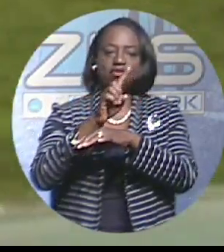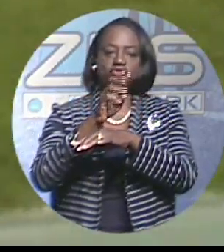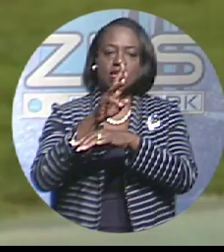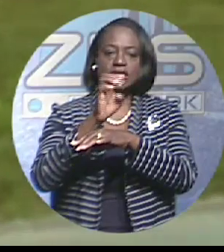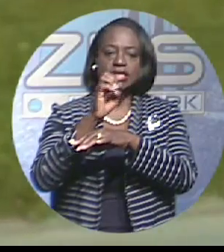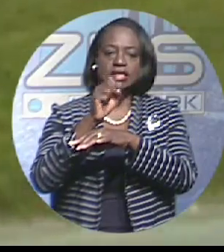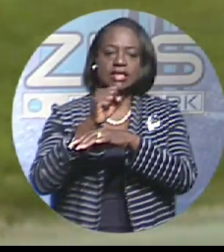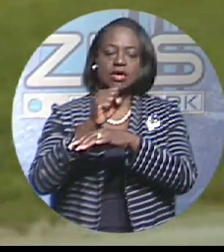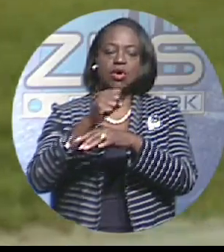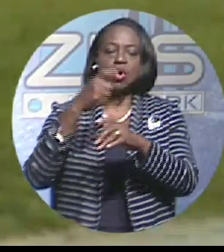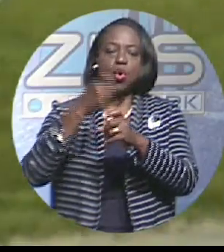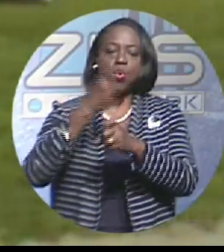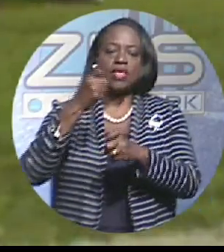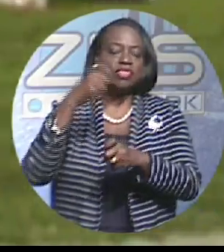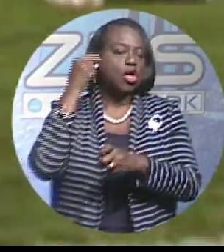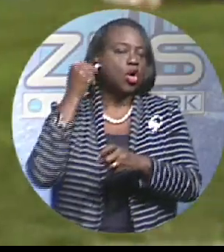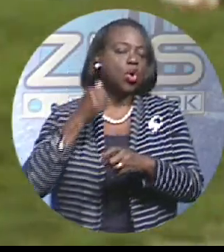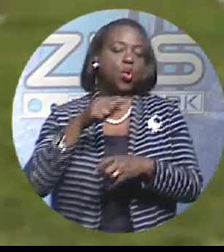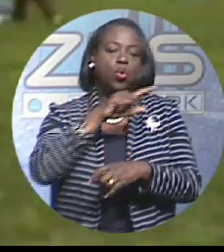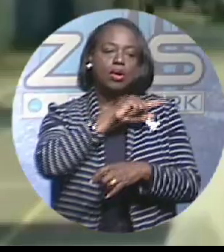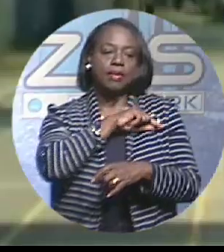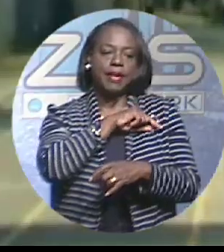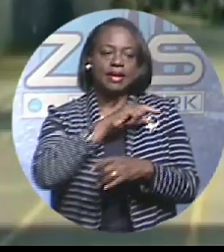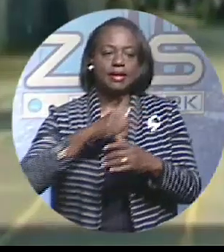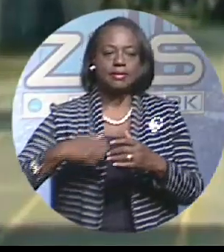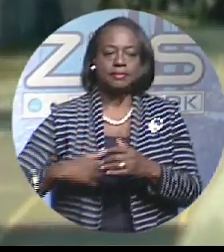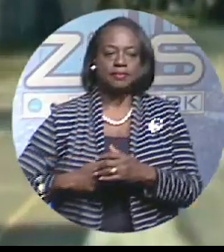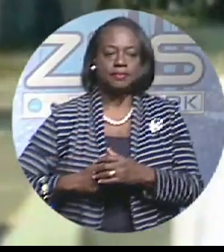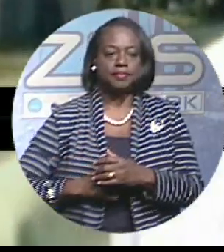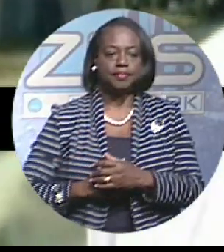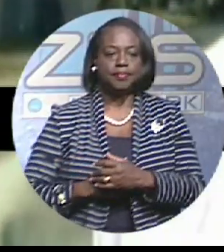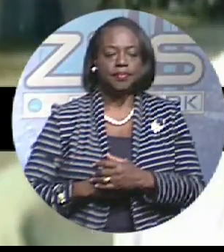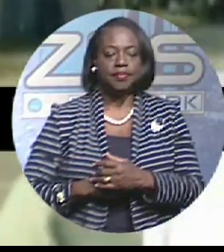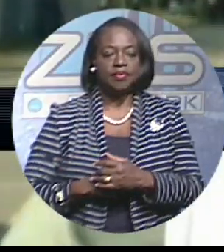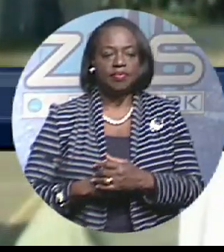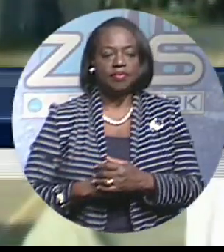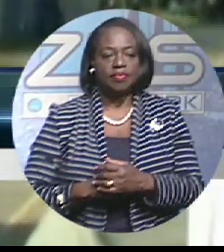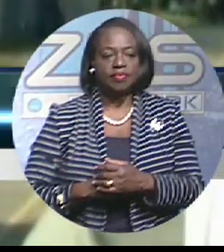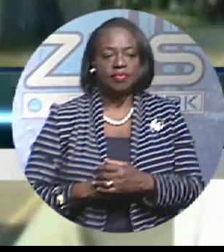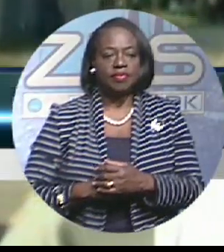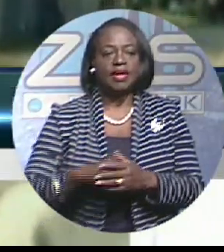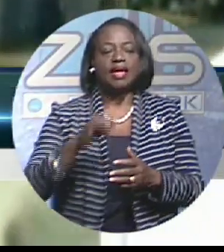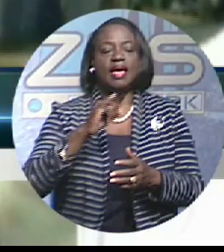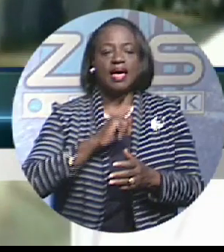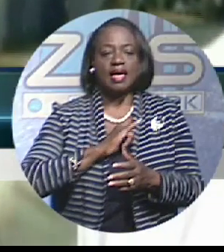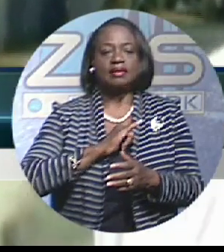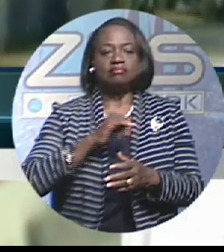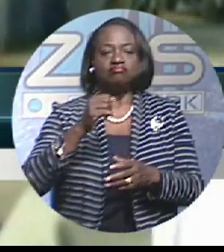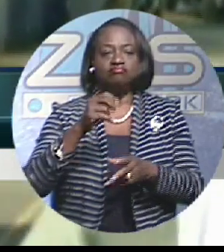medal. Well, I kept my mind optimistic on winning the race.